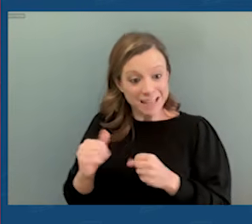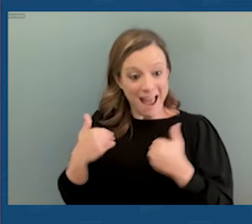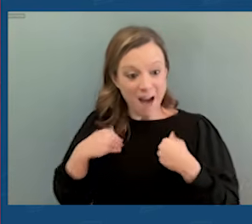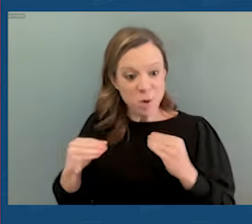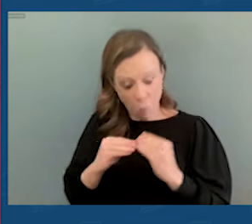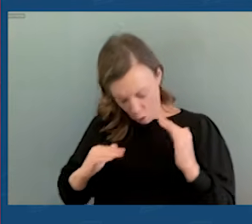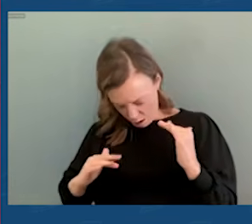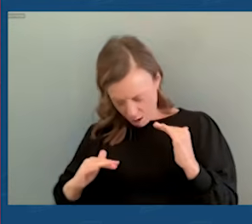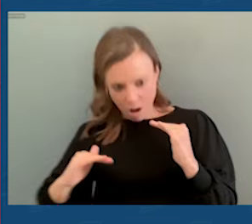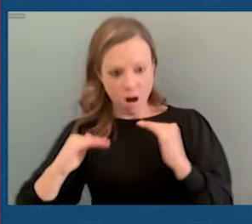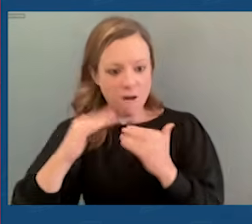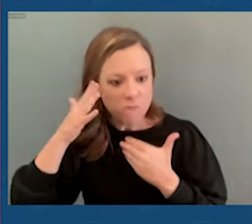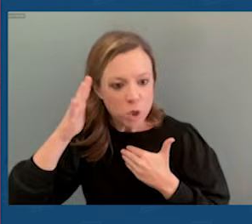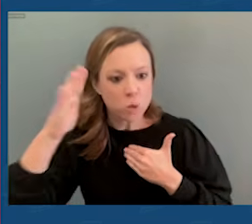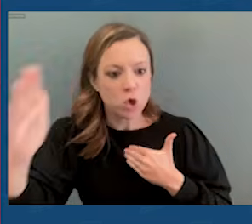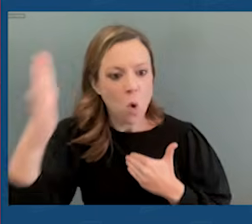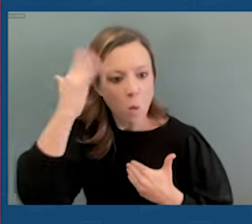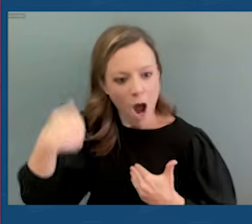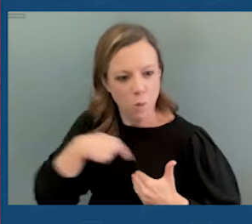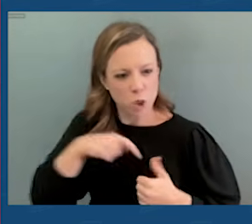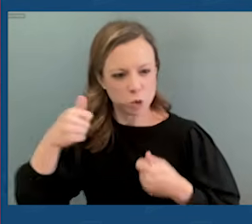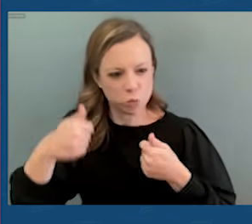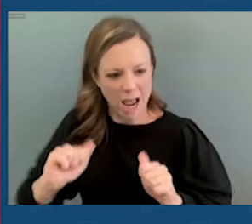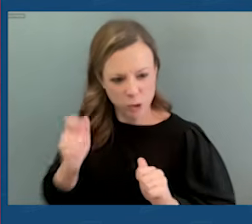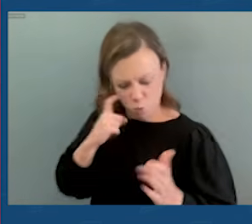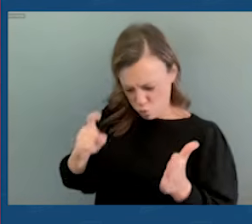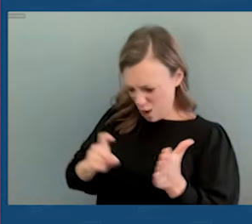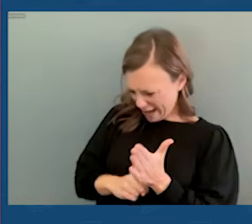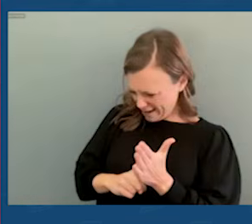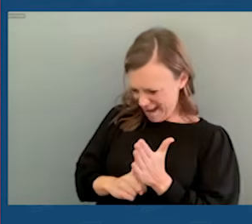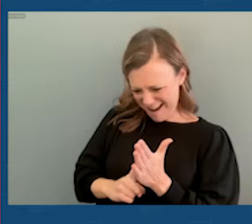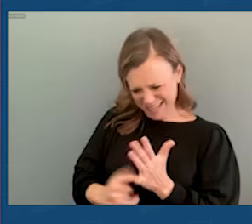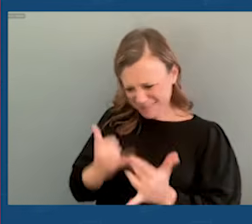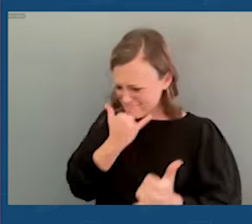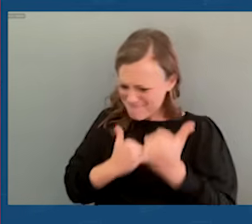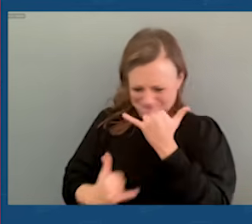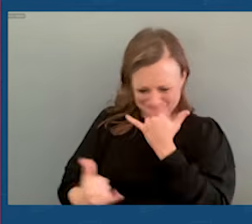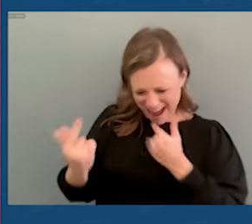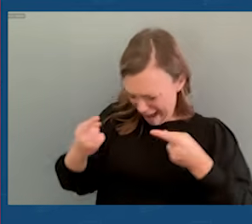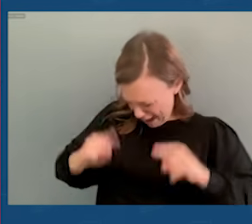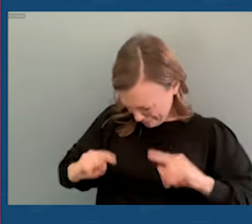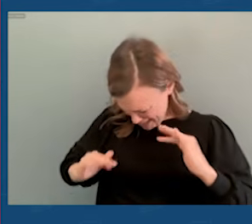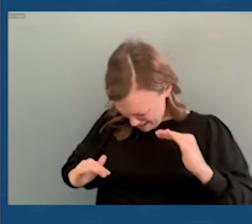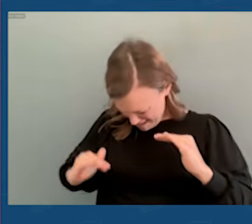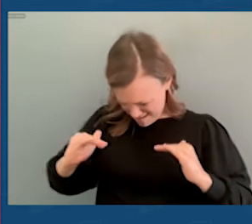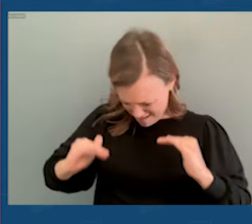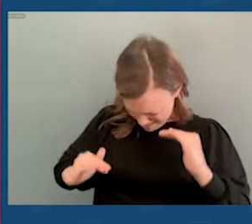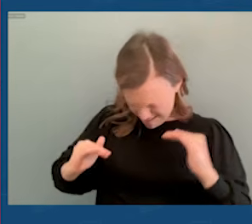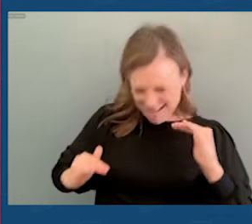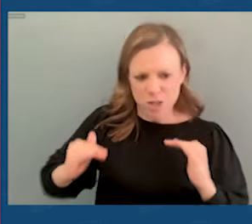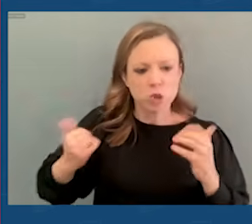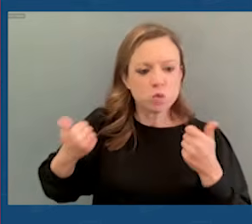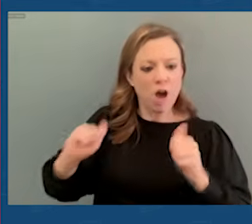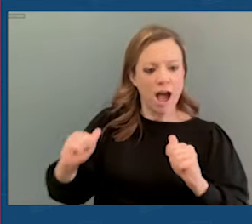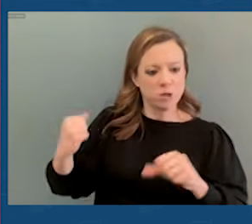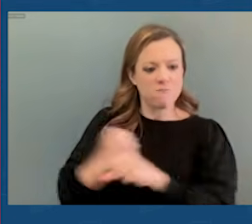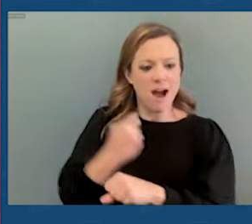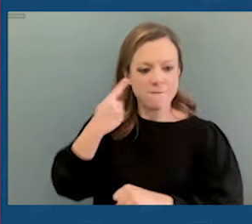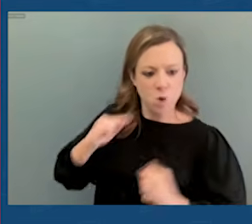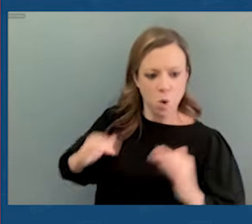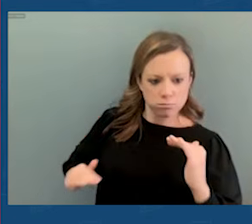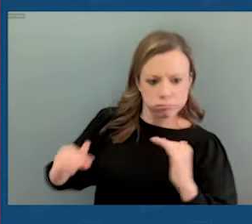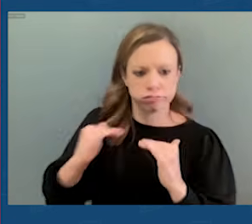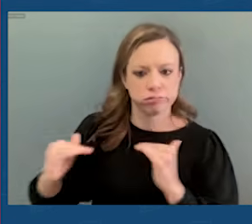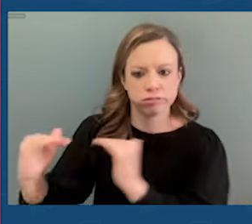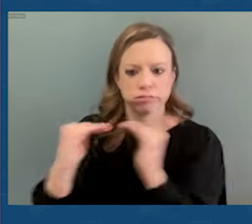to rectify the imbalances they created. It is an investment in the healing of communities, a recognition of the strength and resilience of those who bore